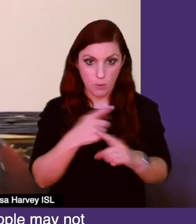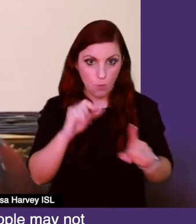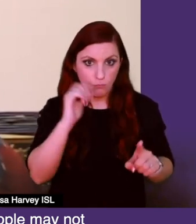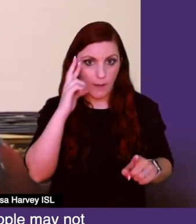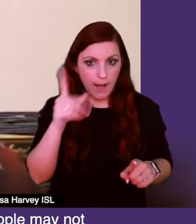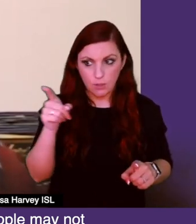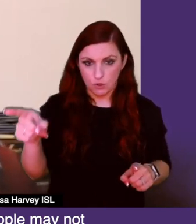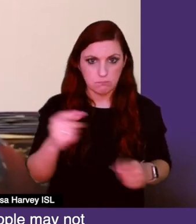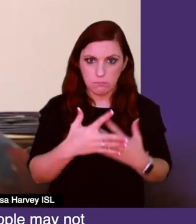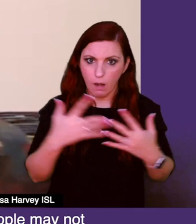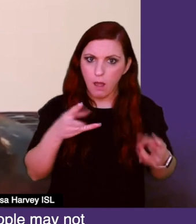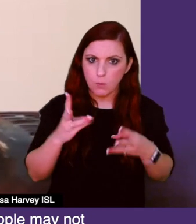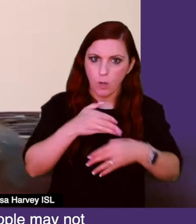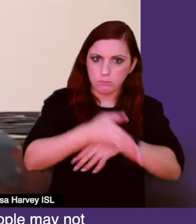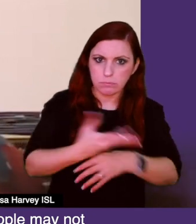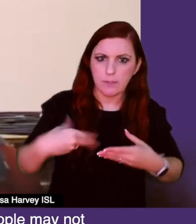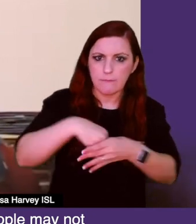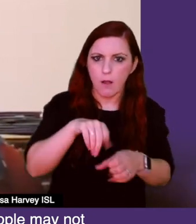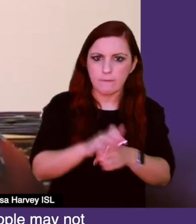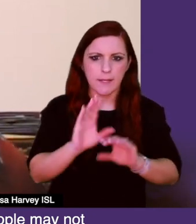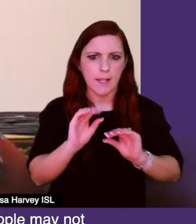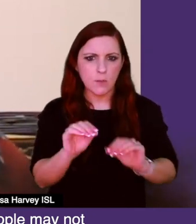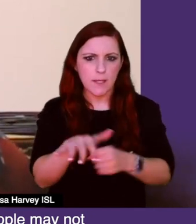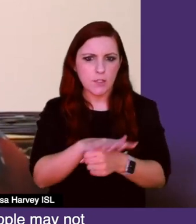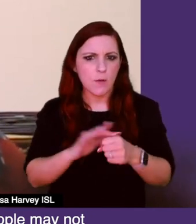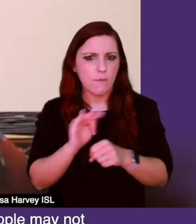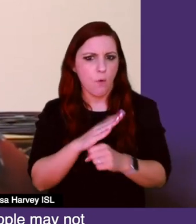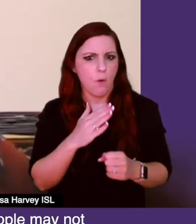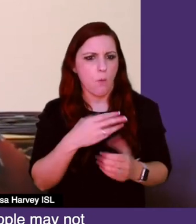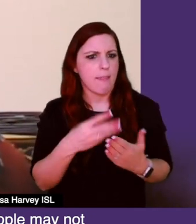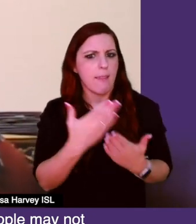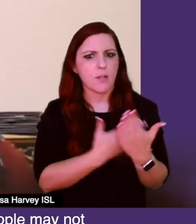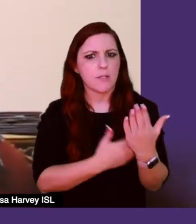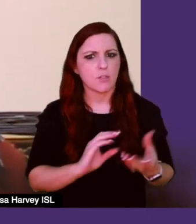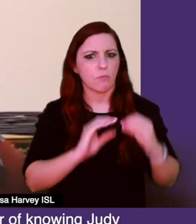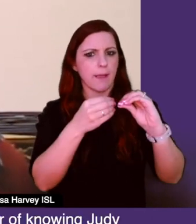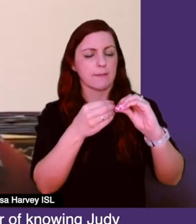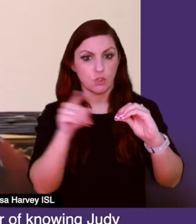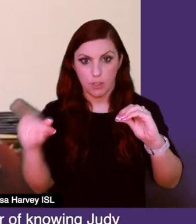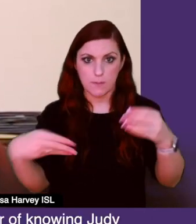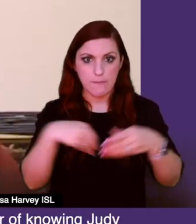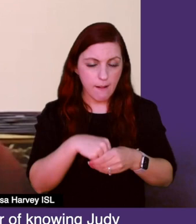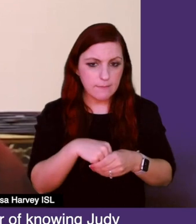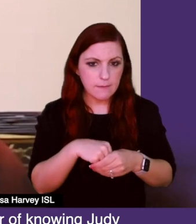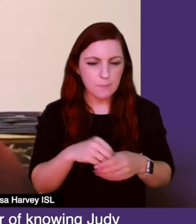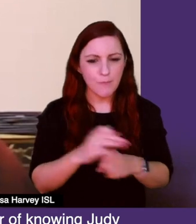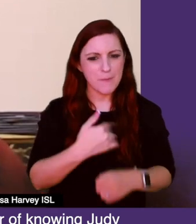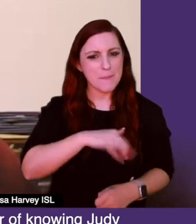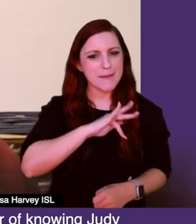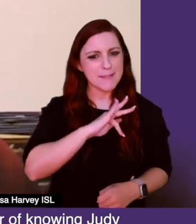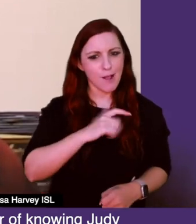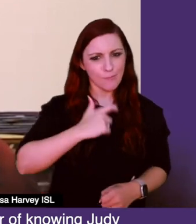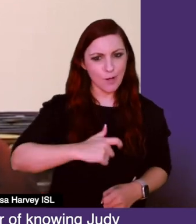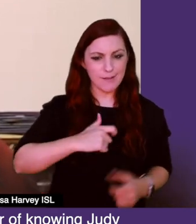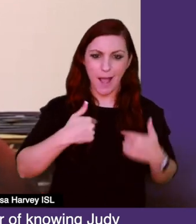may not realize the work that she did when the legislation was being developed. But for me personally, as